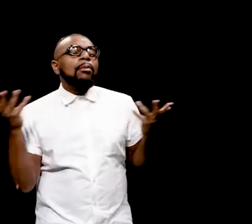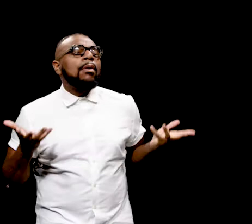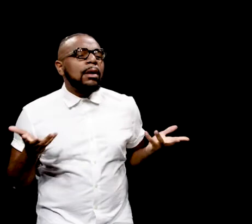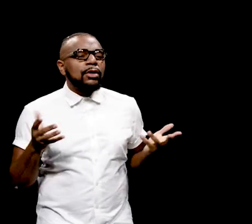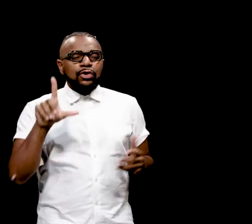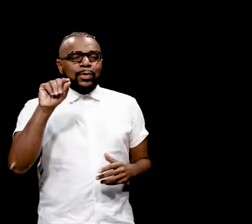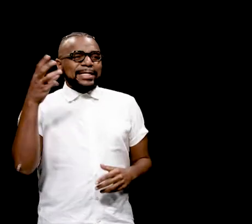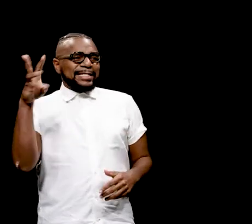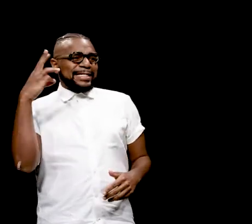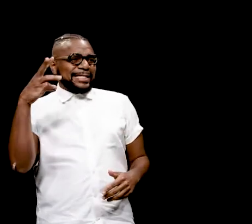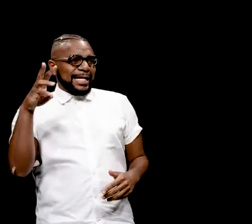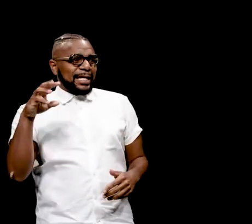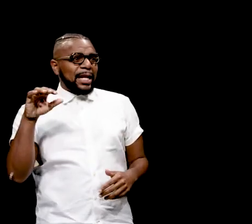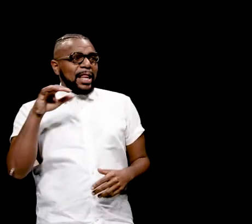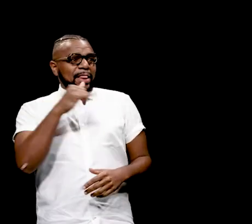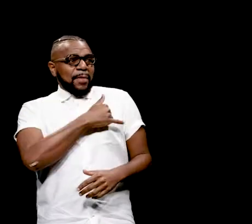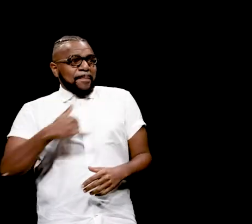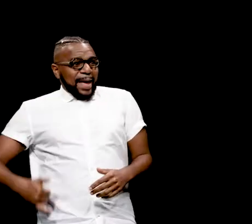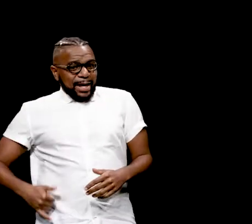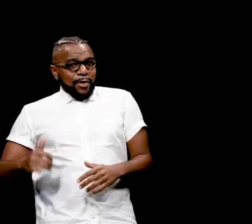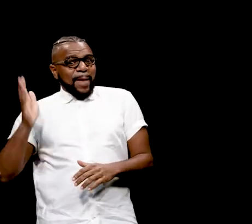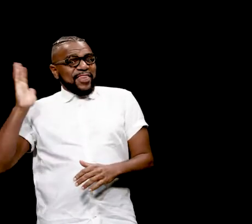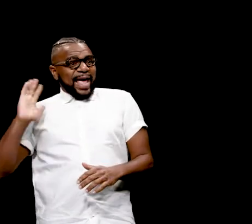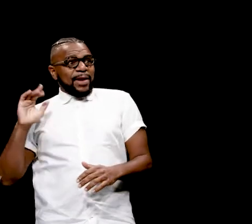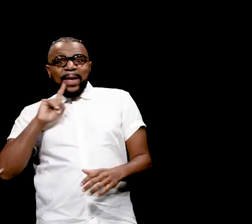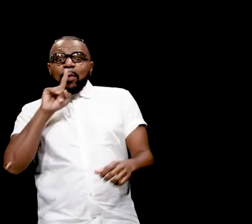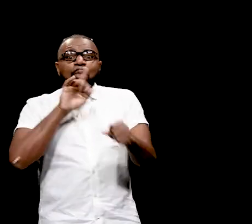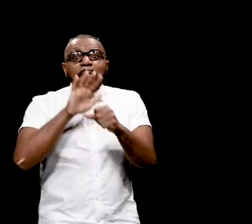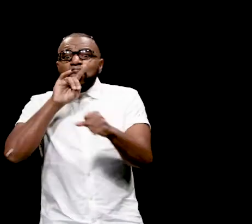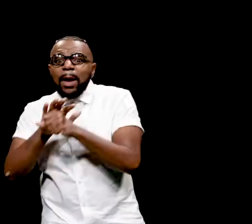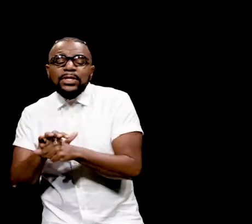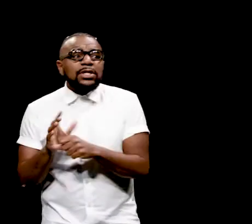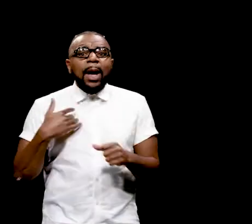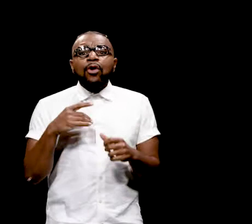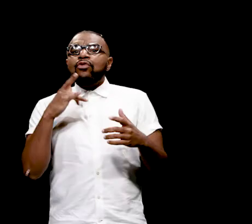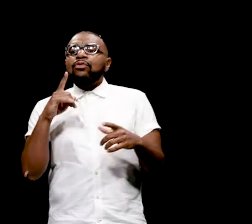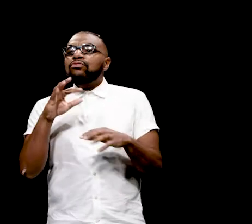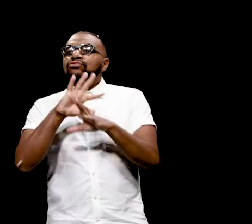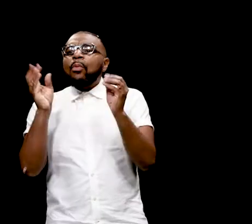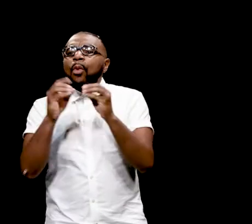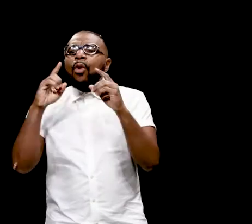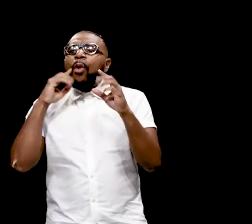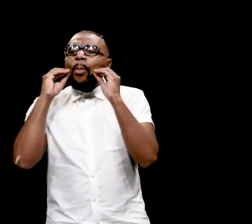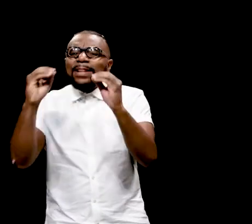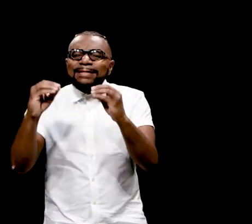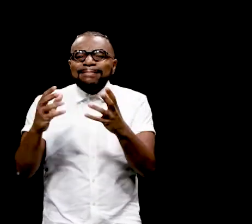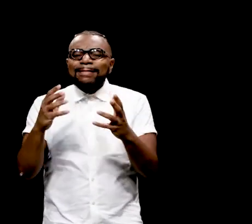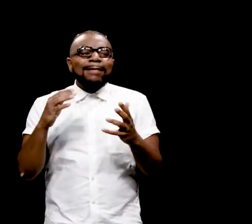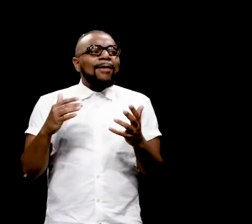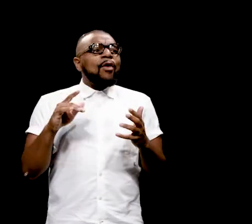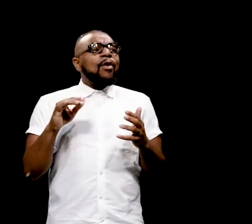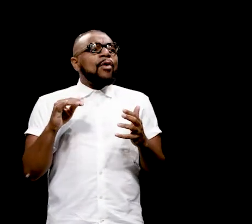2016, the incumbent mayor was making a lot of promises to our community about ending homelessness. Meanwhile, we have failed